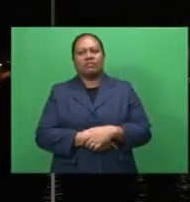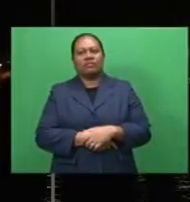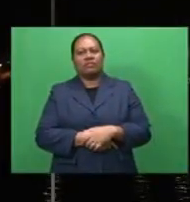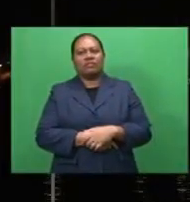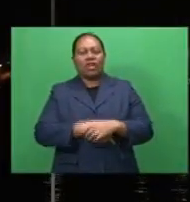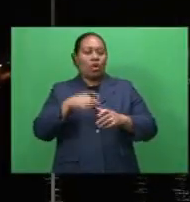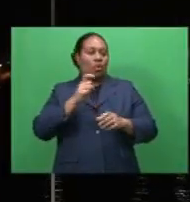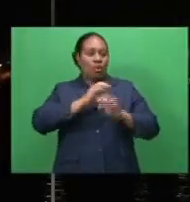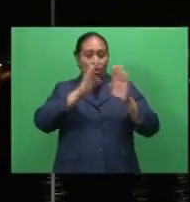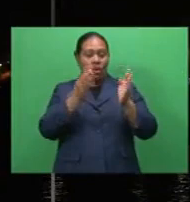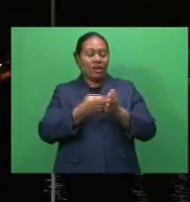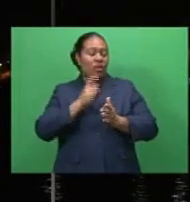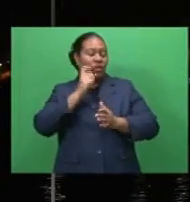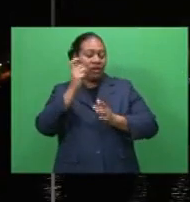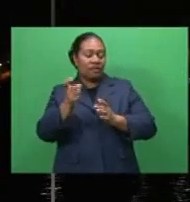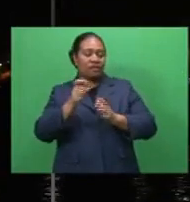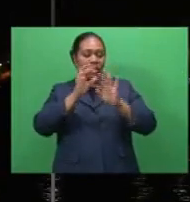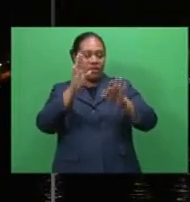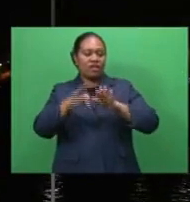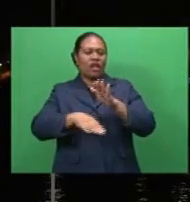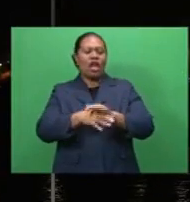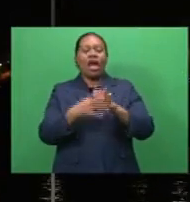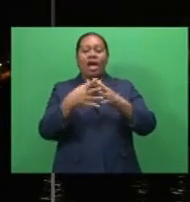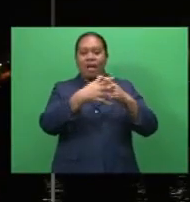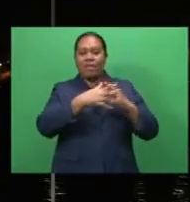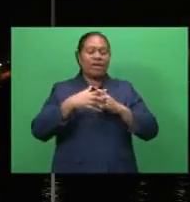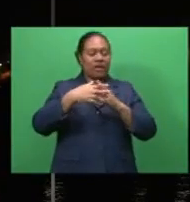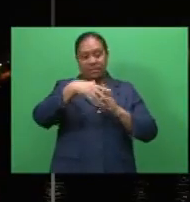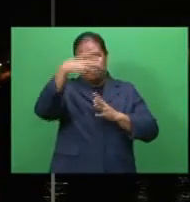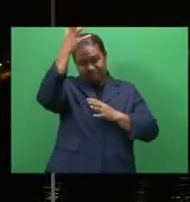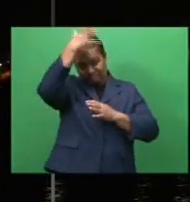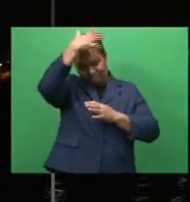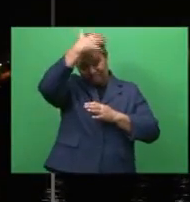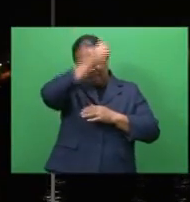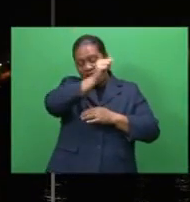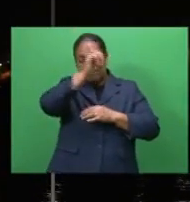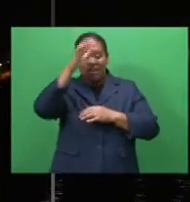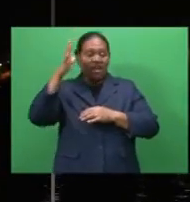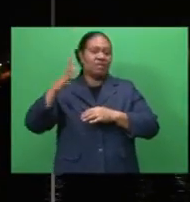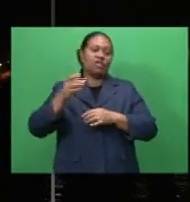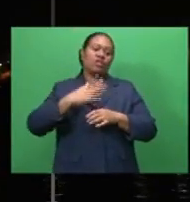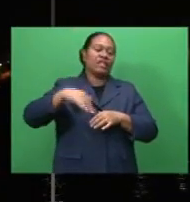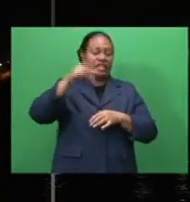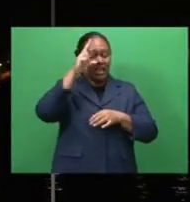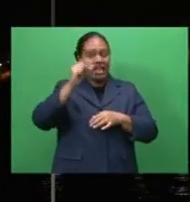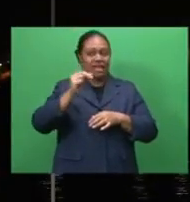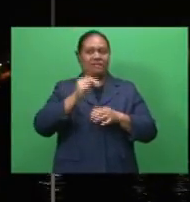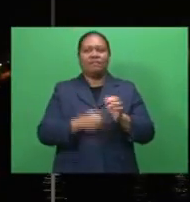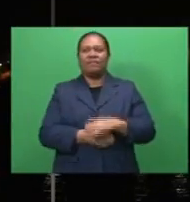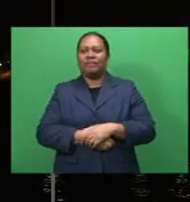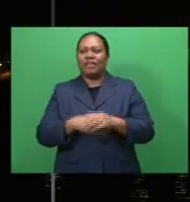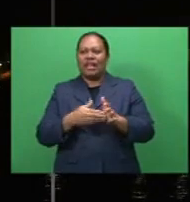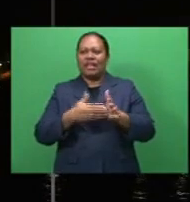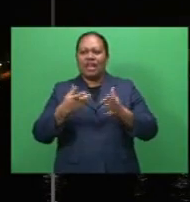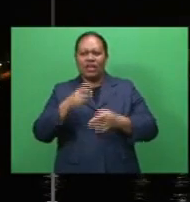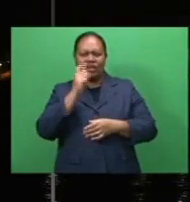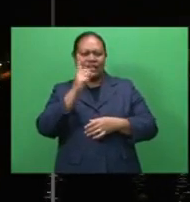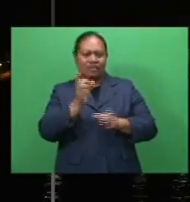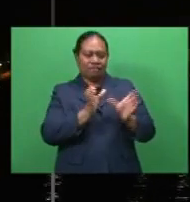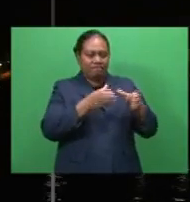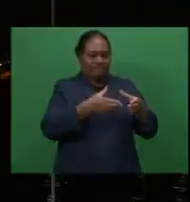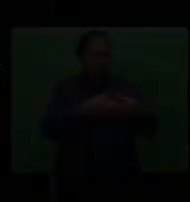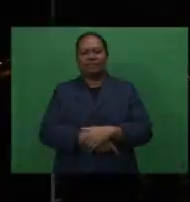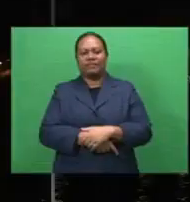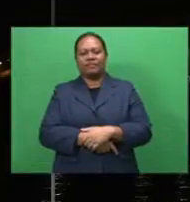In the world of the weird and the wonderful, U.S. President Donald Trump is a famous name all around the world. Now he can also be classed as a